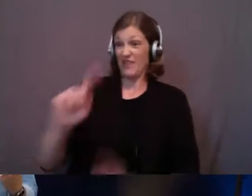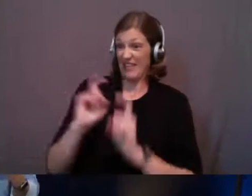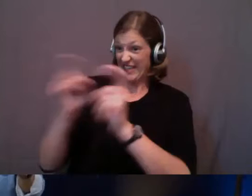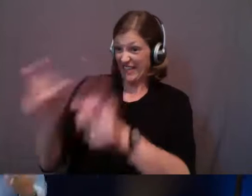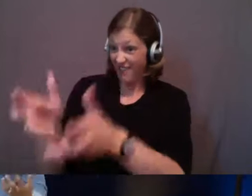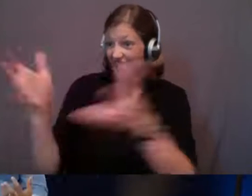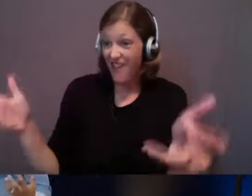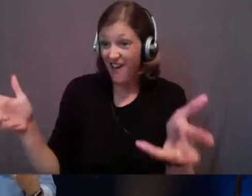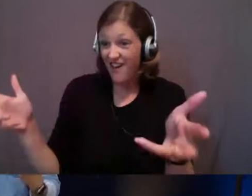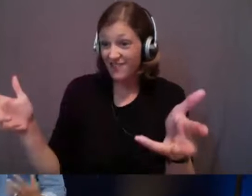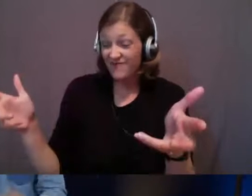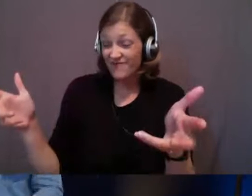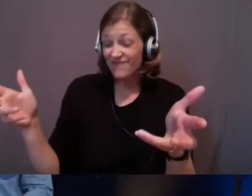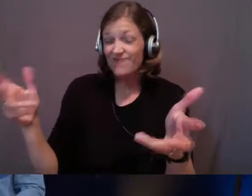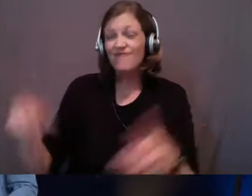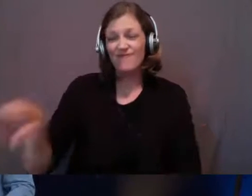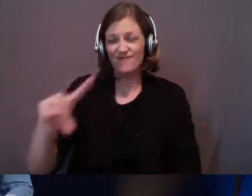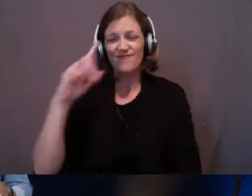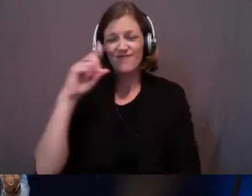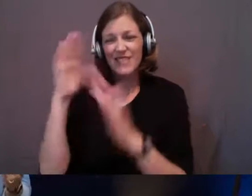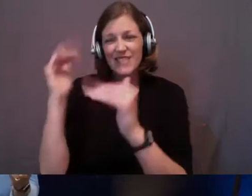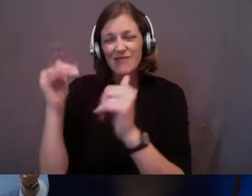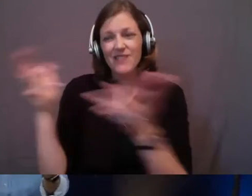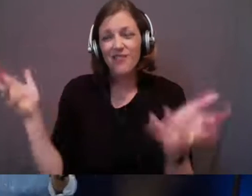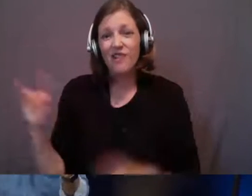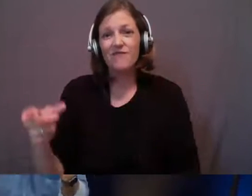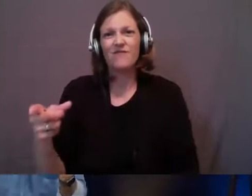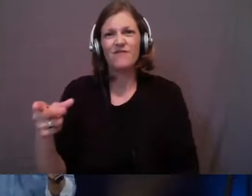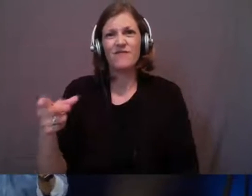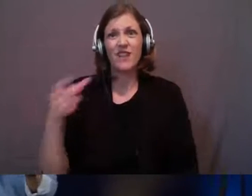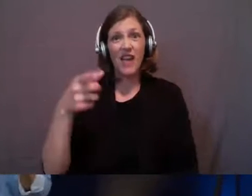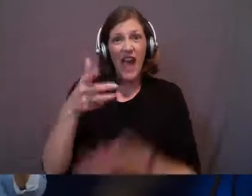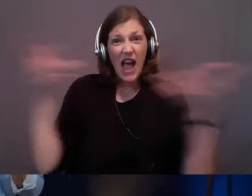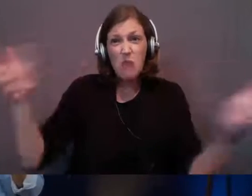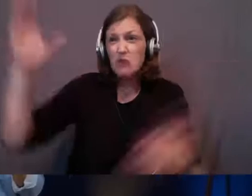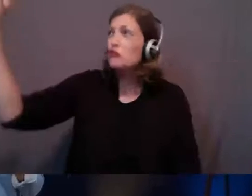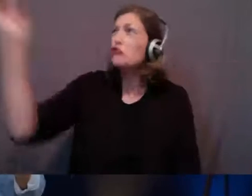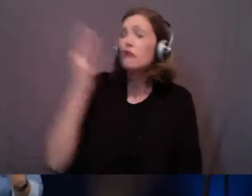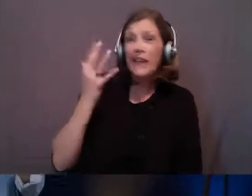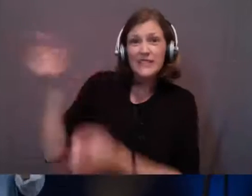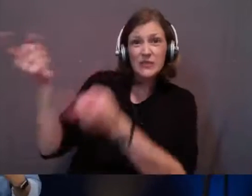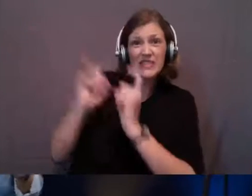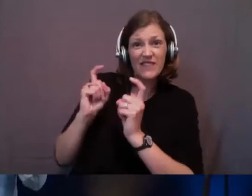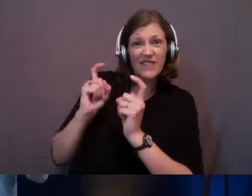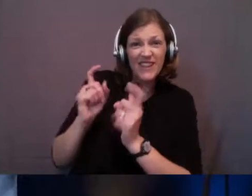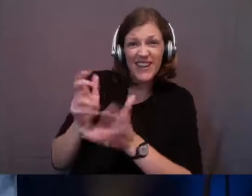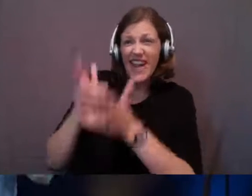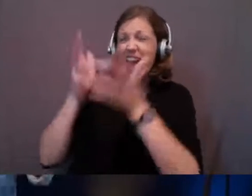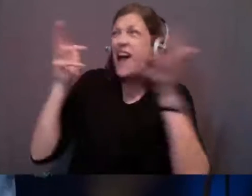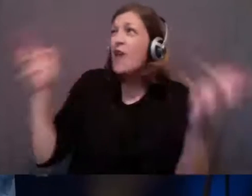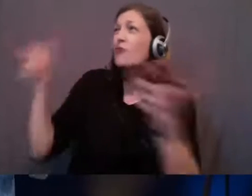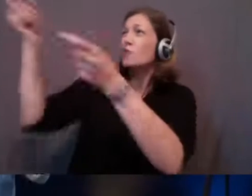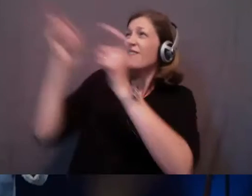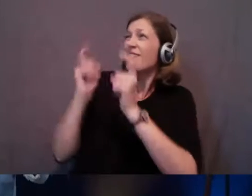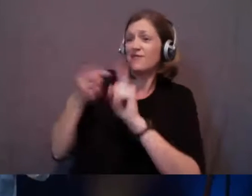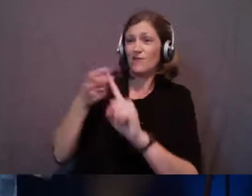given, much is expected. How much grace was given to us? How much was given to us through when Jesus